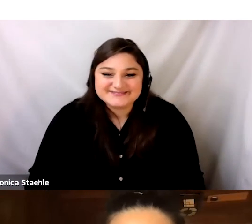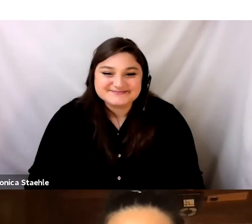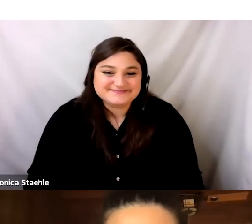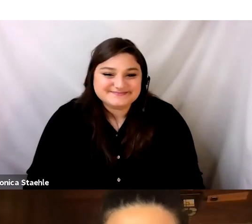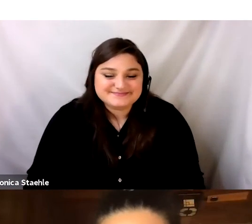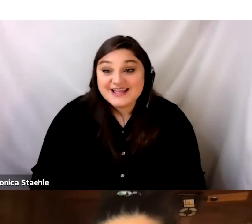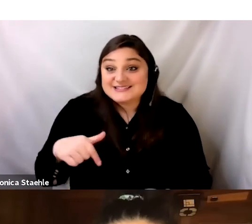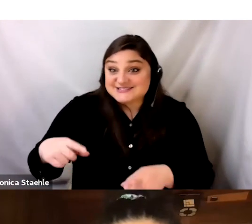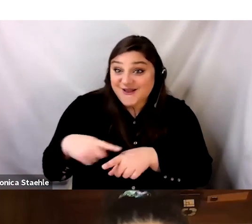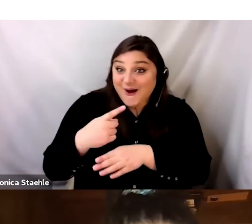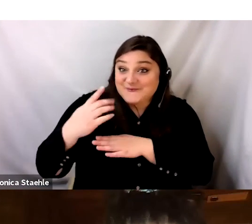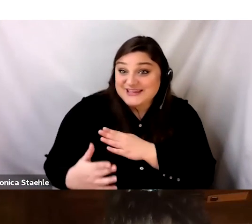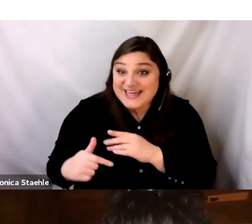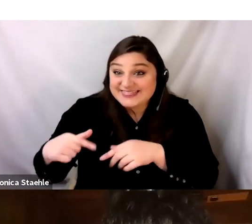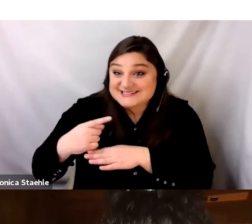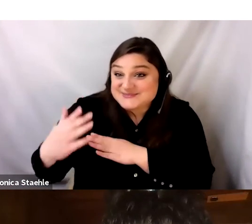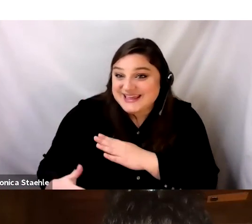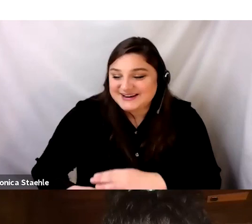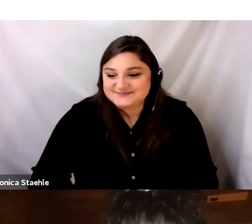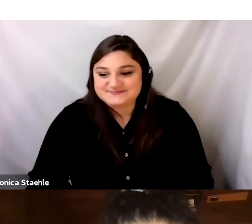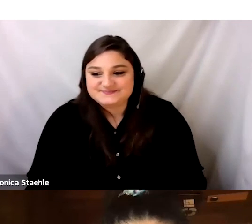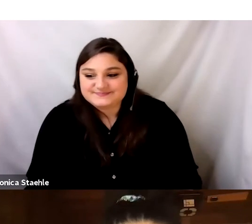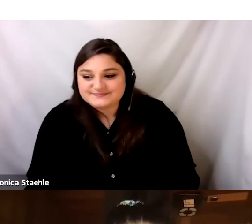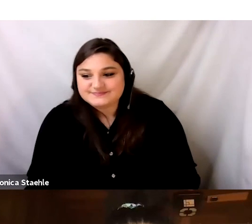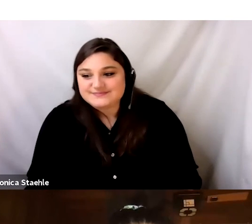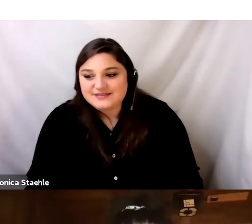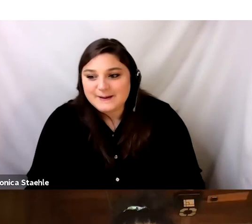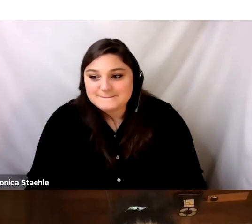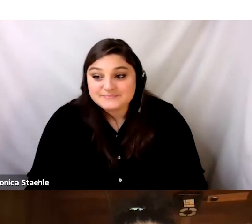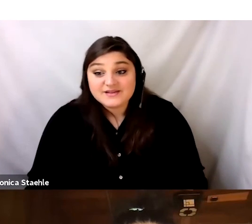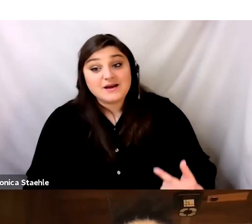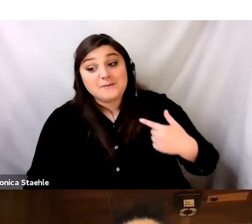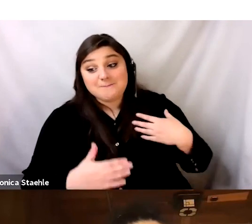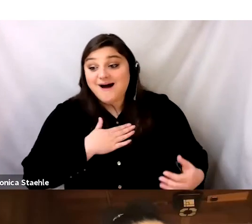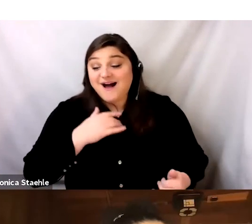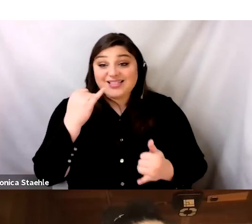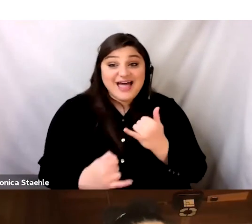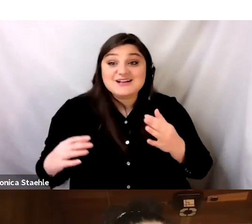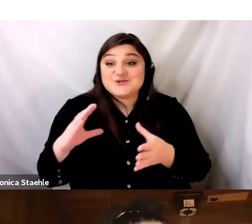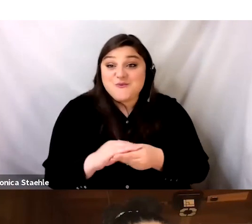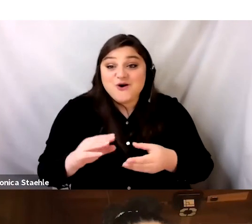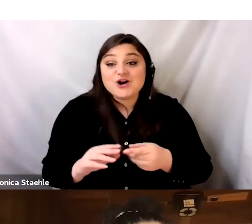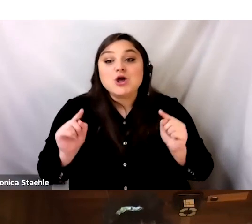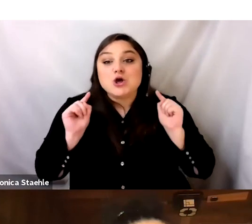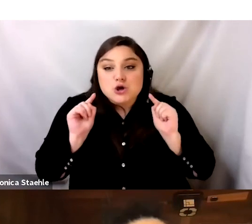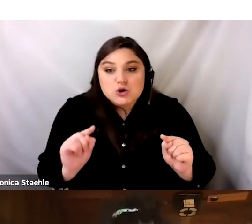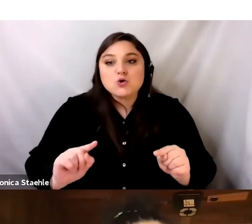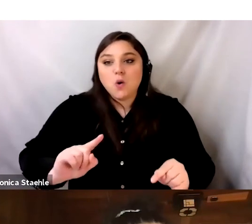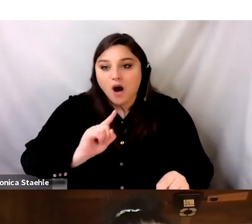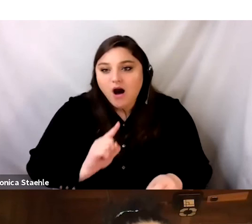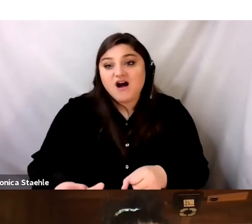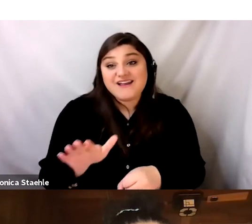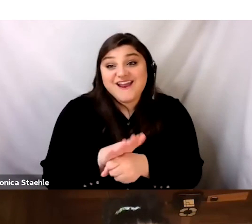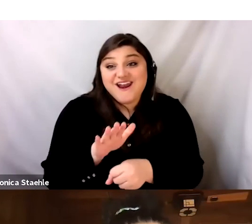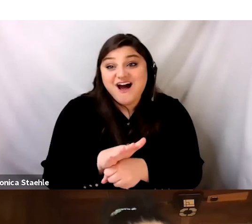with a long weekend. I know. If you're talking about me, last word I have for you all is you are enough, and that you're on